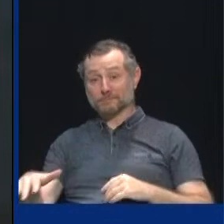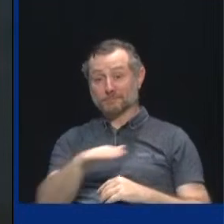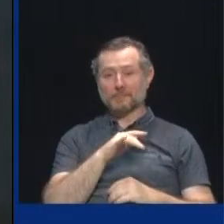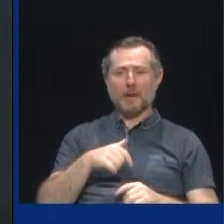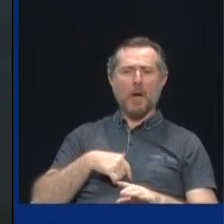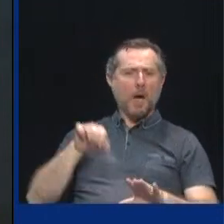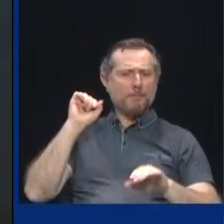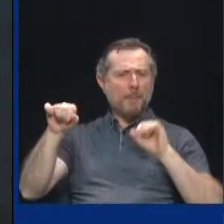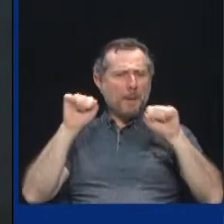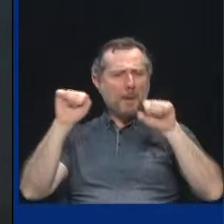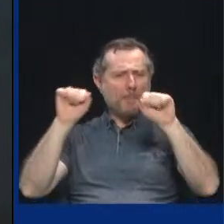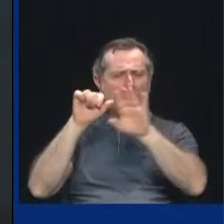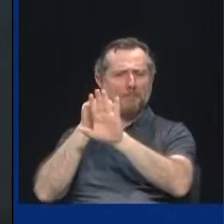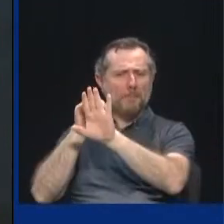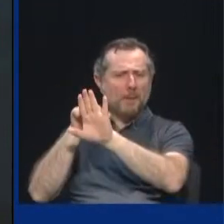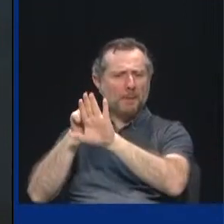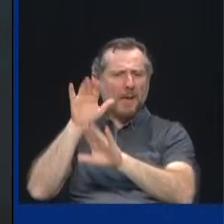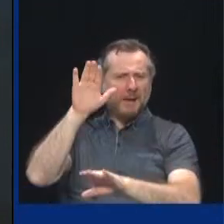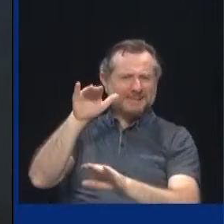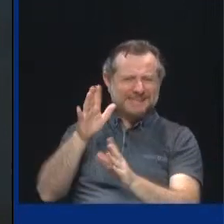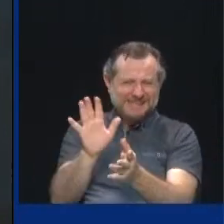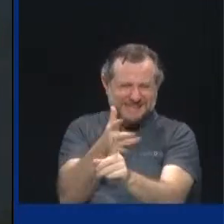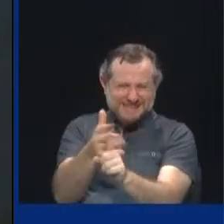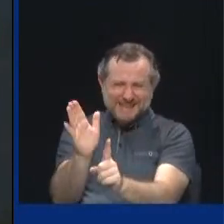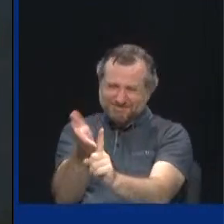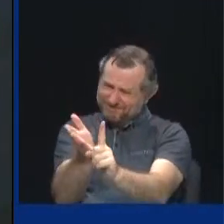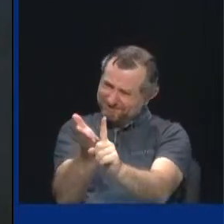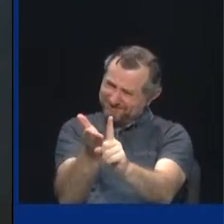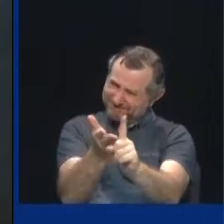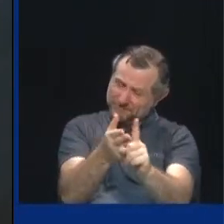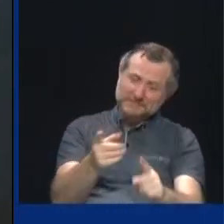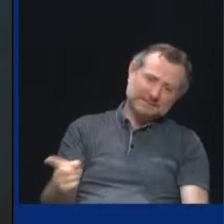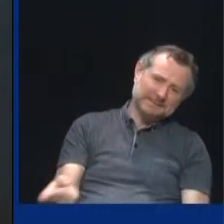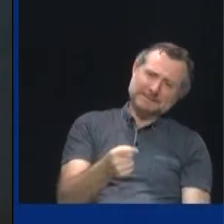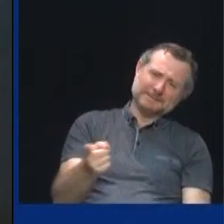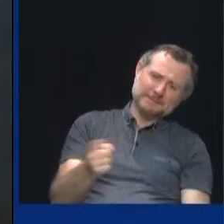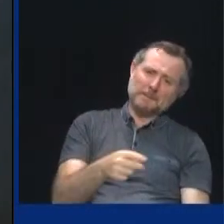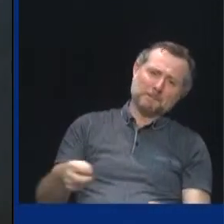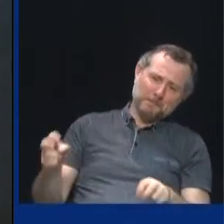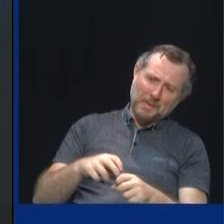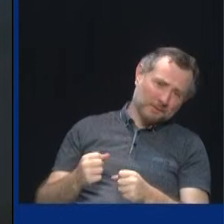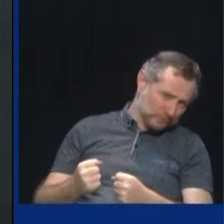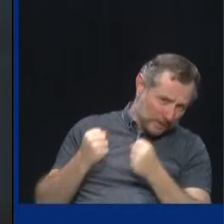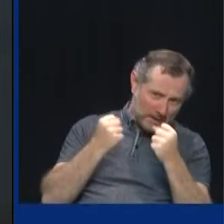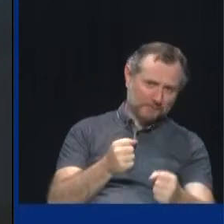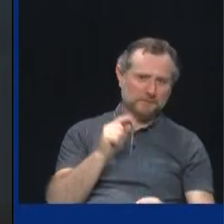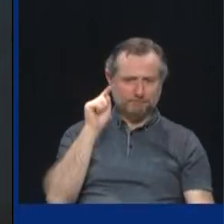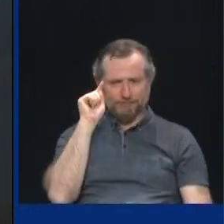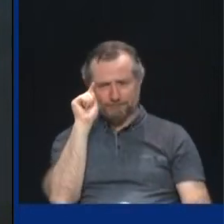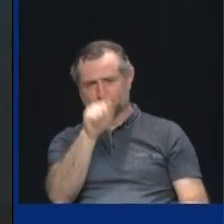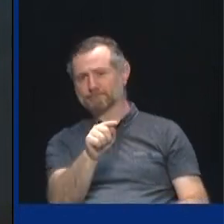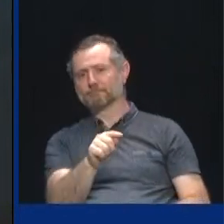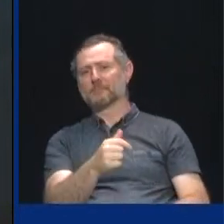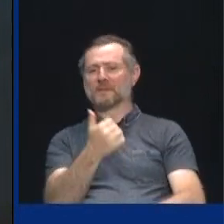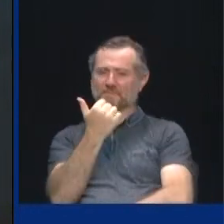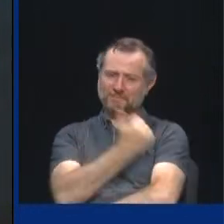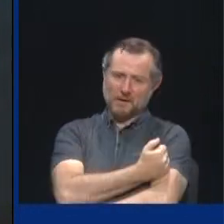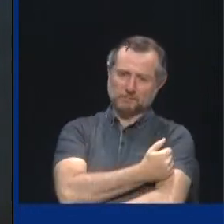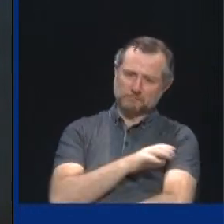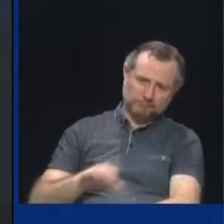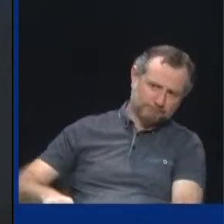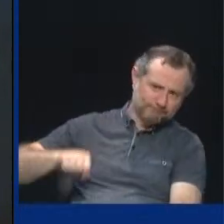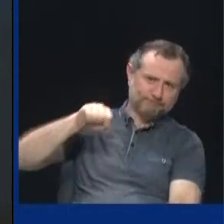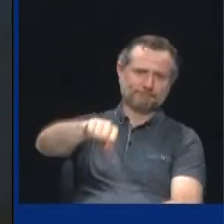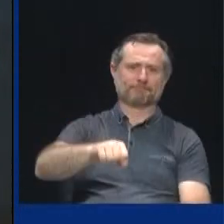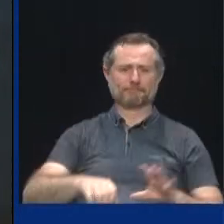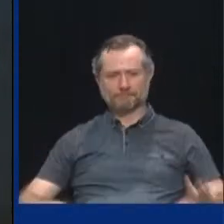convince people, and put them in a car, and drive them, and get that vaccine in their arm.